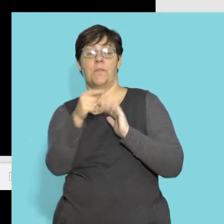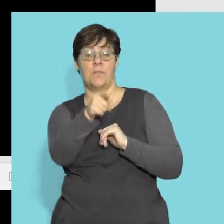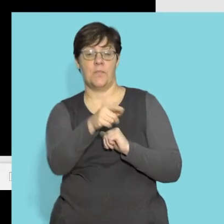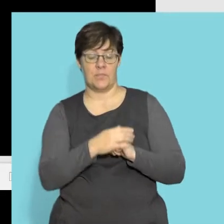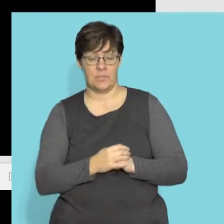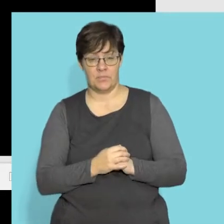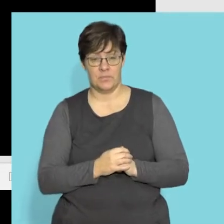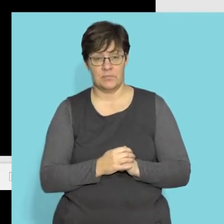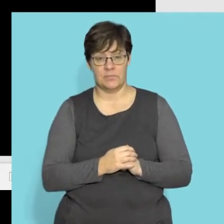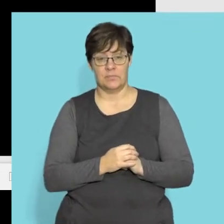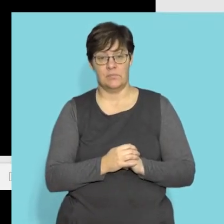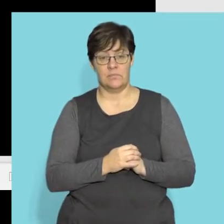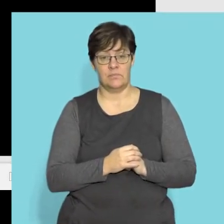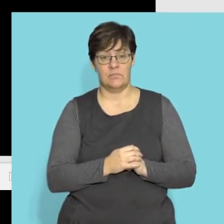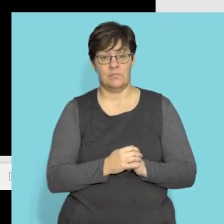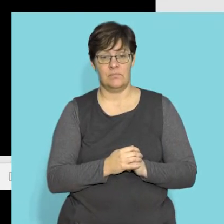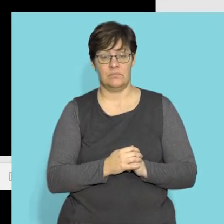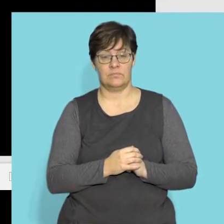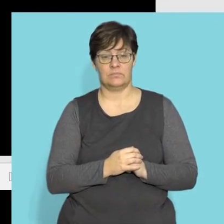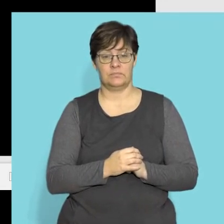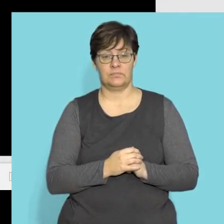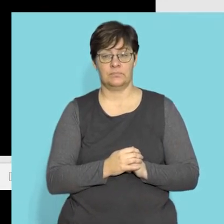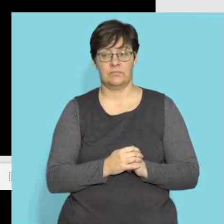at a simulation.